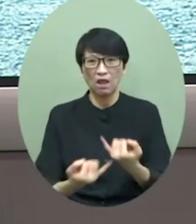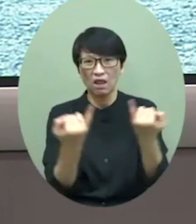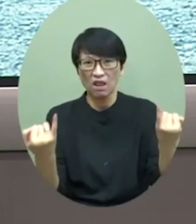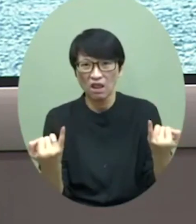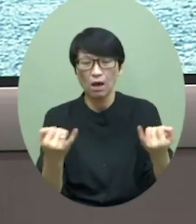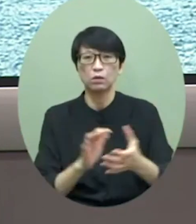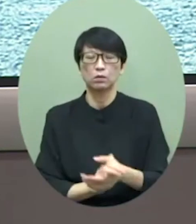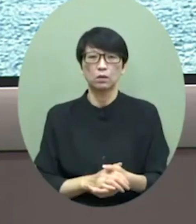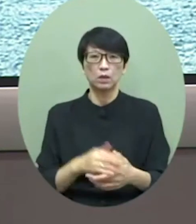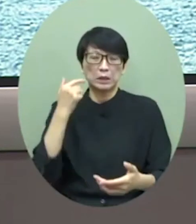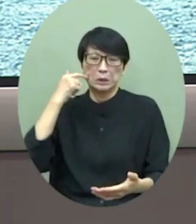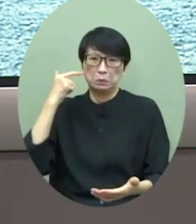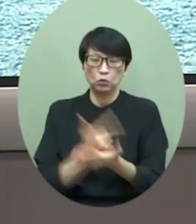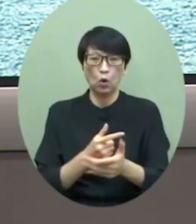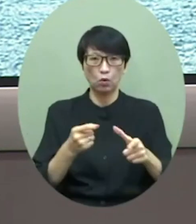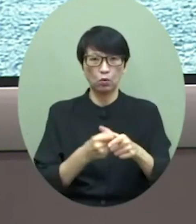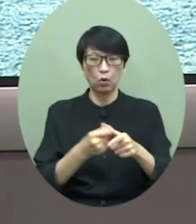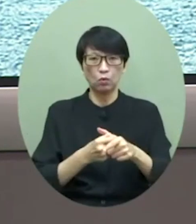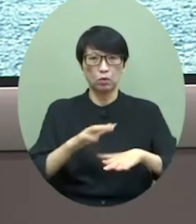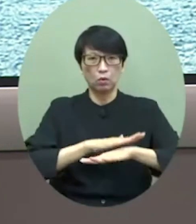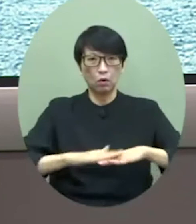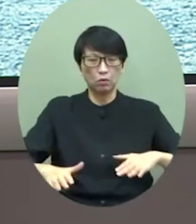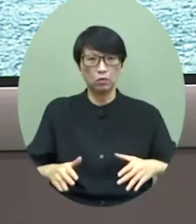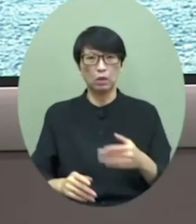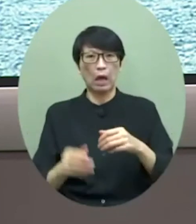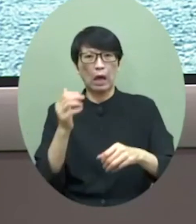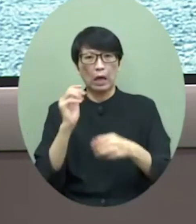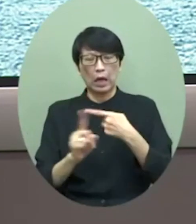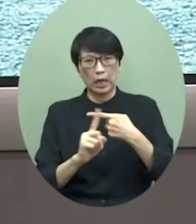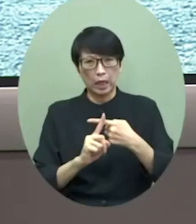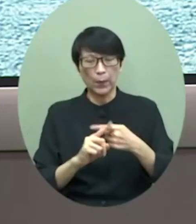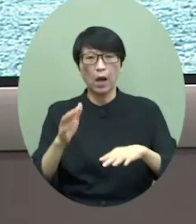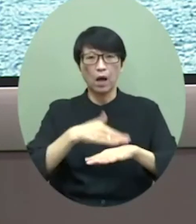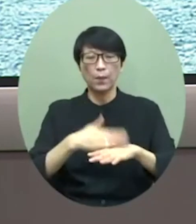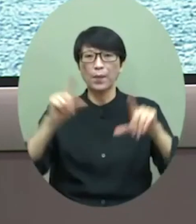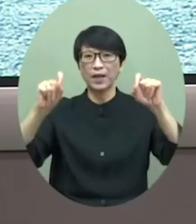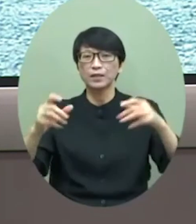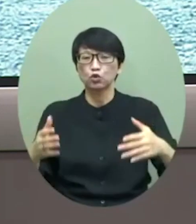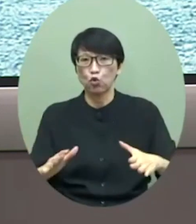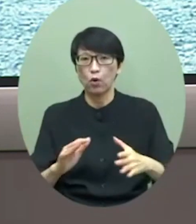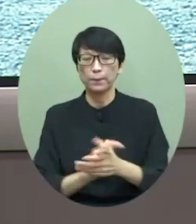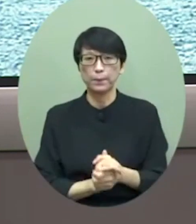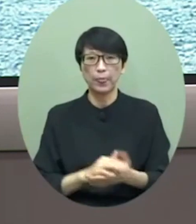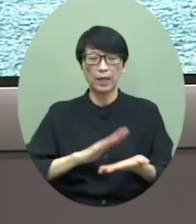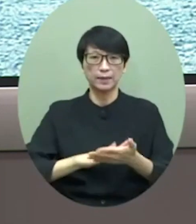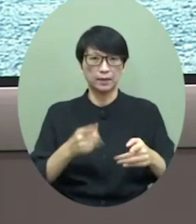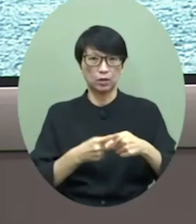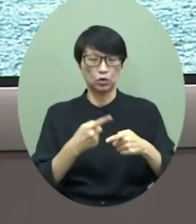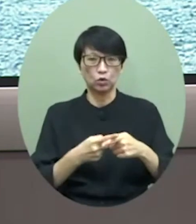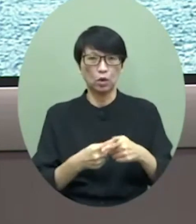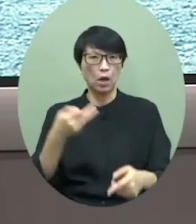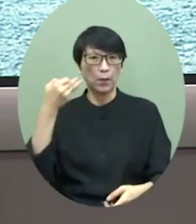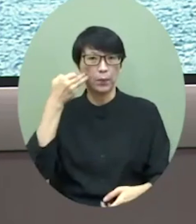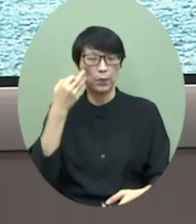gathering who come into contact with each other, that could pose a serious public health risk